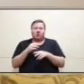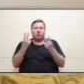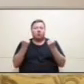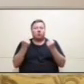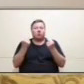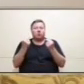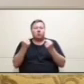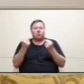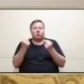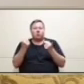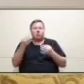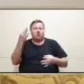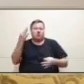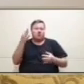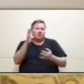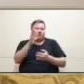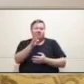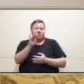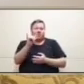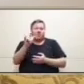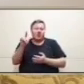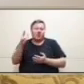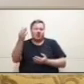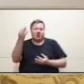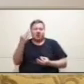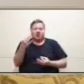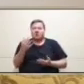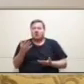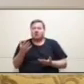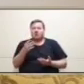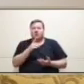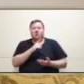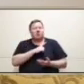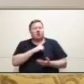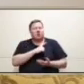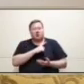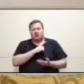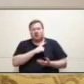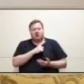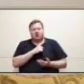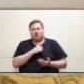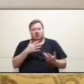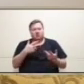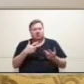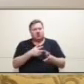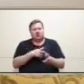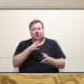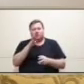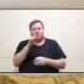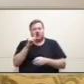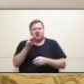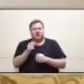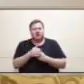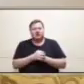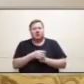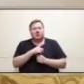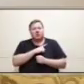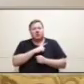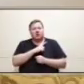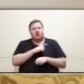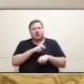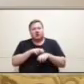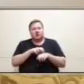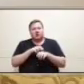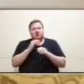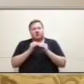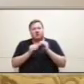it. What would that reason be and how is the billing aligned? Because there may be a need for us to address that issue. It